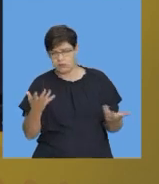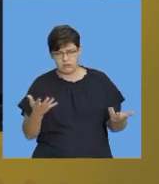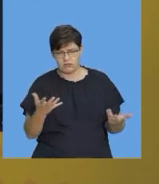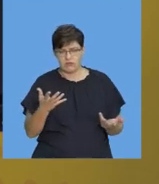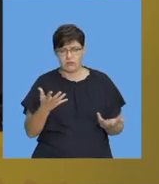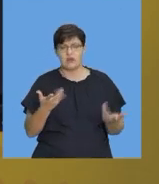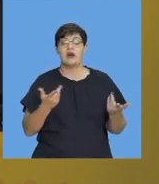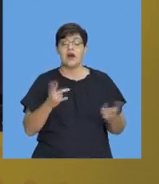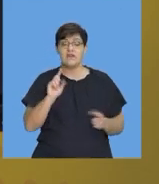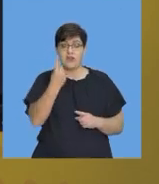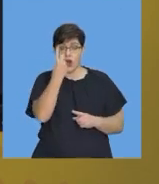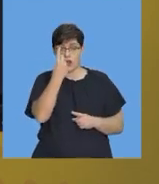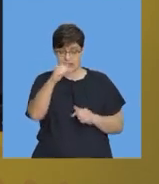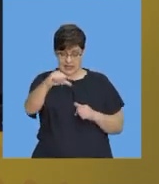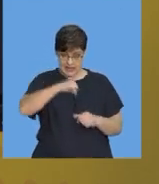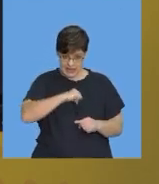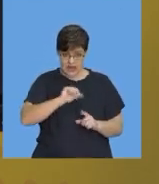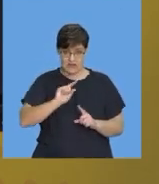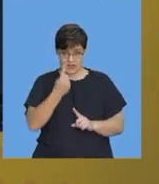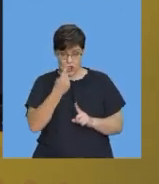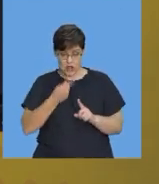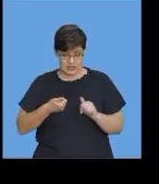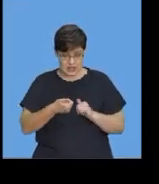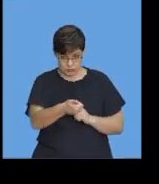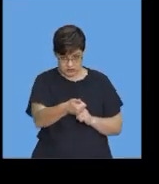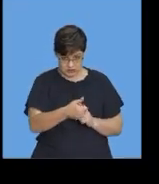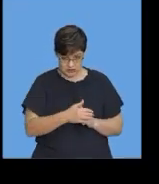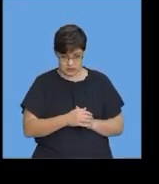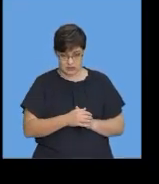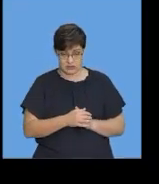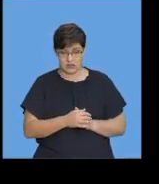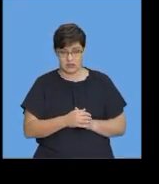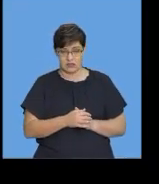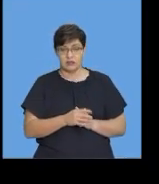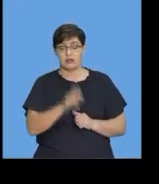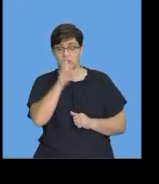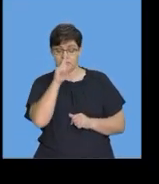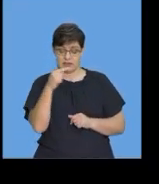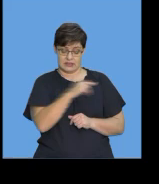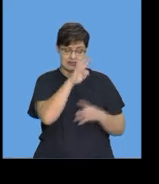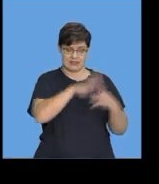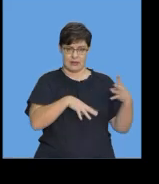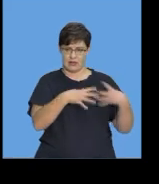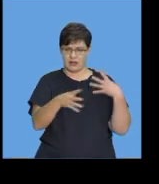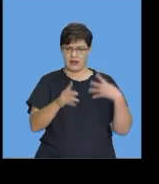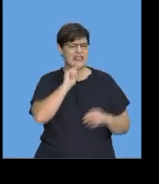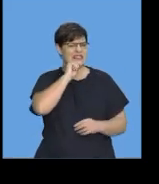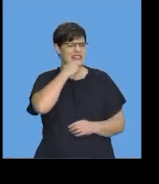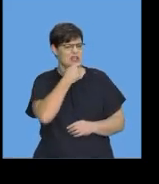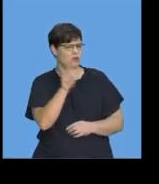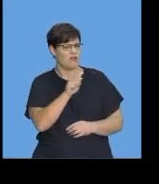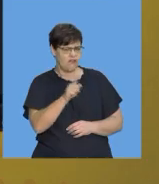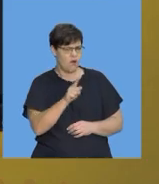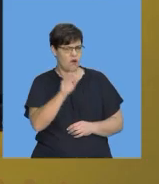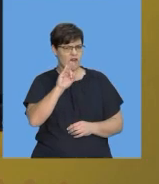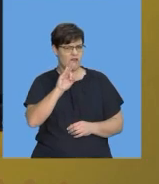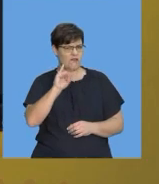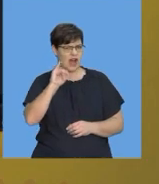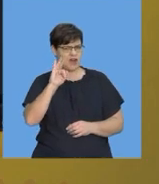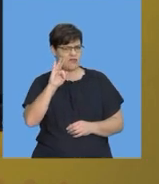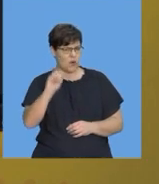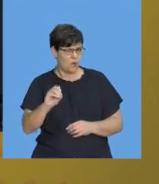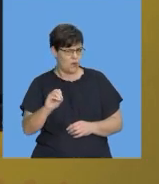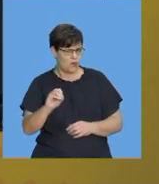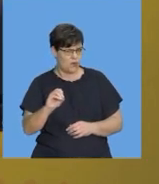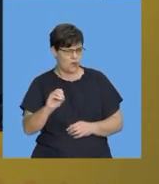in, first out. Okay, going back to my table. What's the secret for FIFO? At this stage,